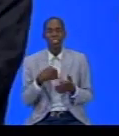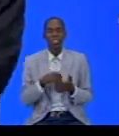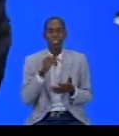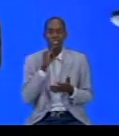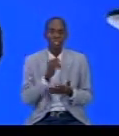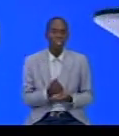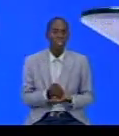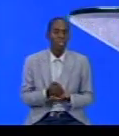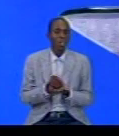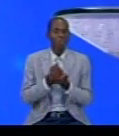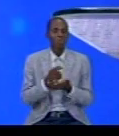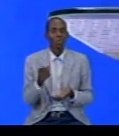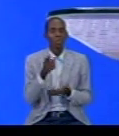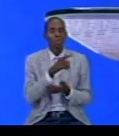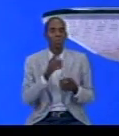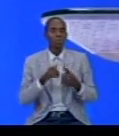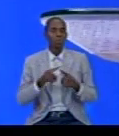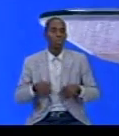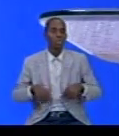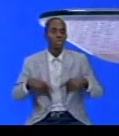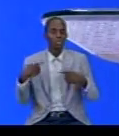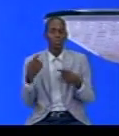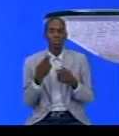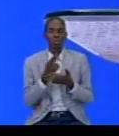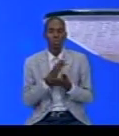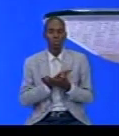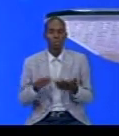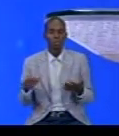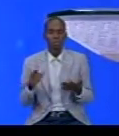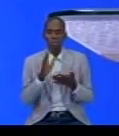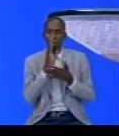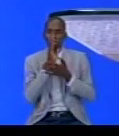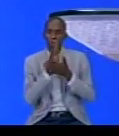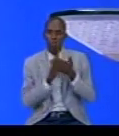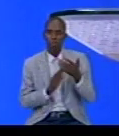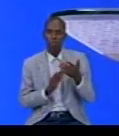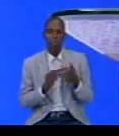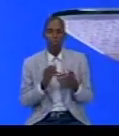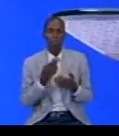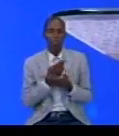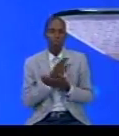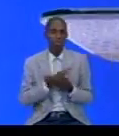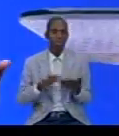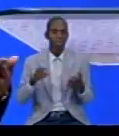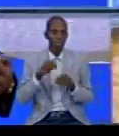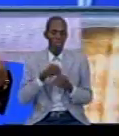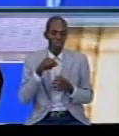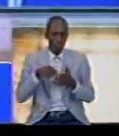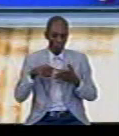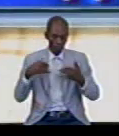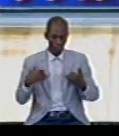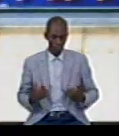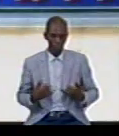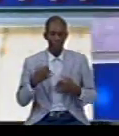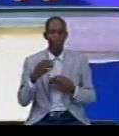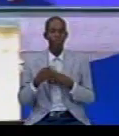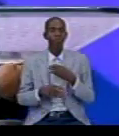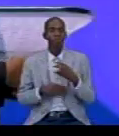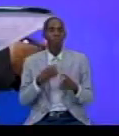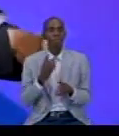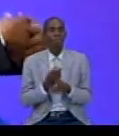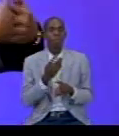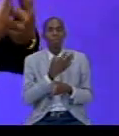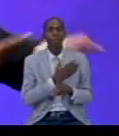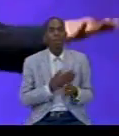God helping you to live soberly, righteously, and godly in this present world. Then with that